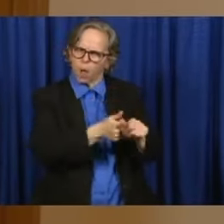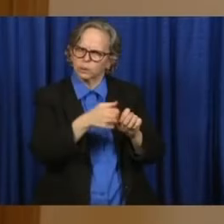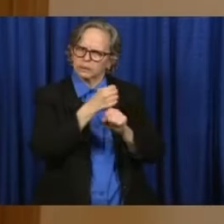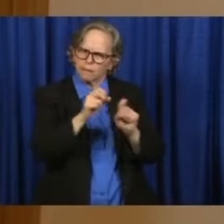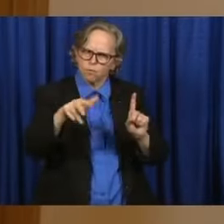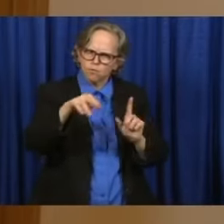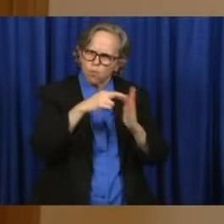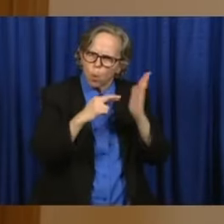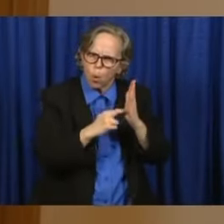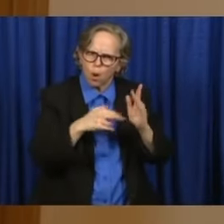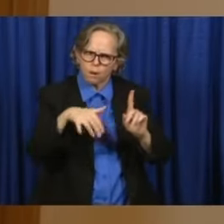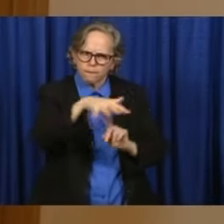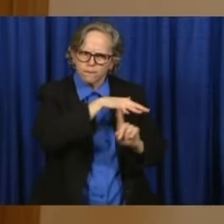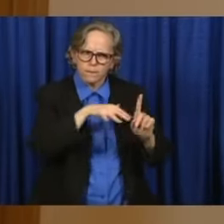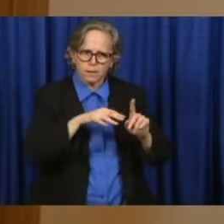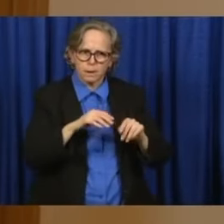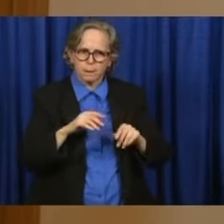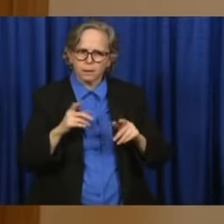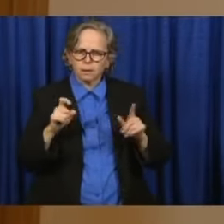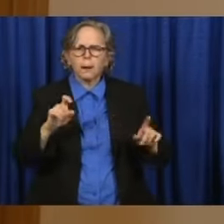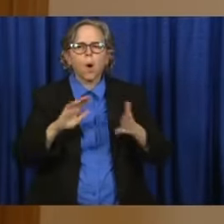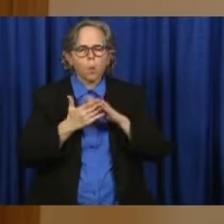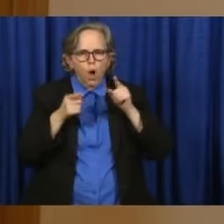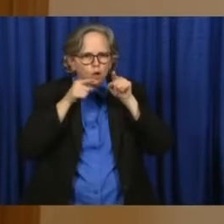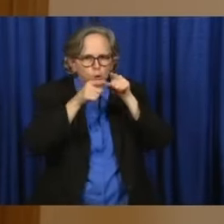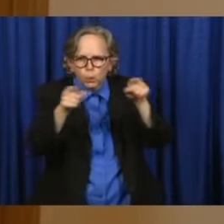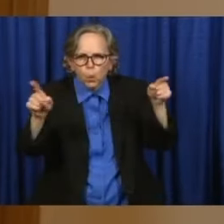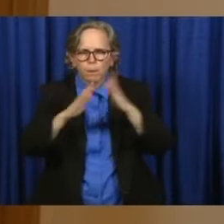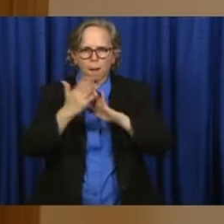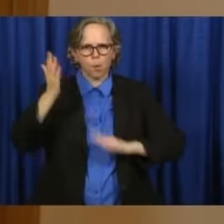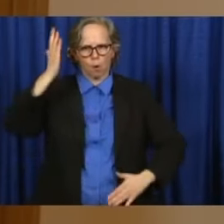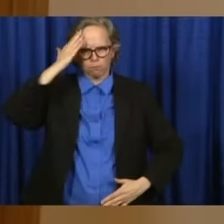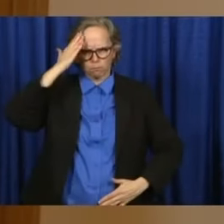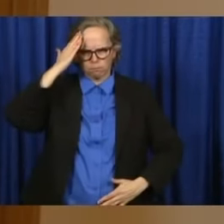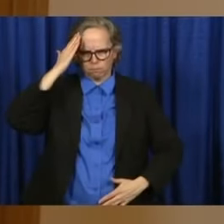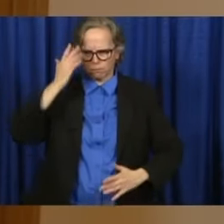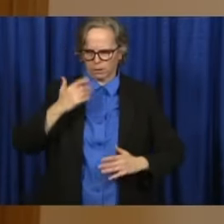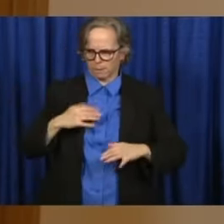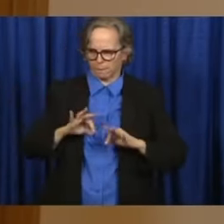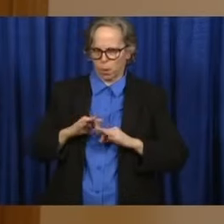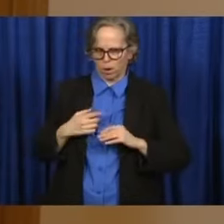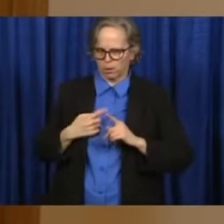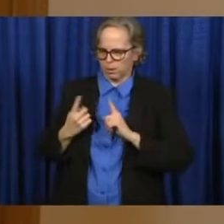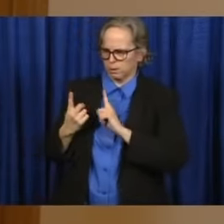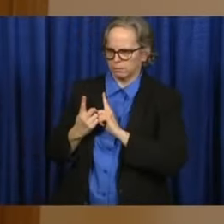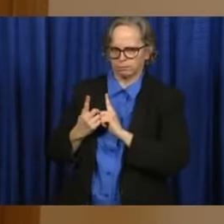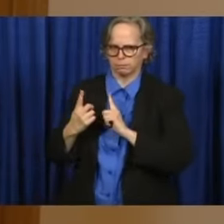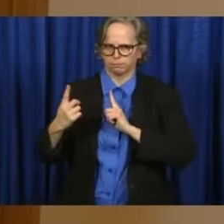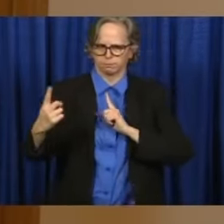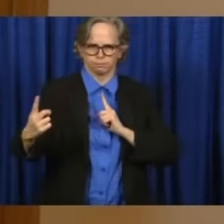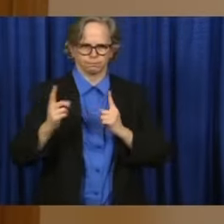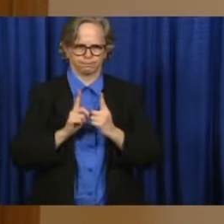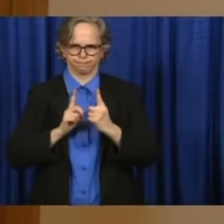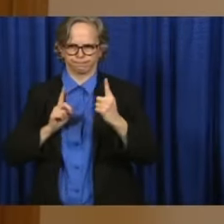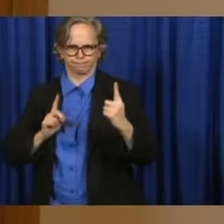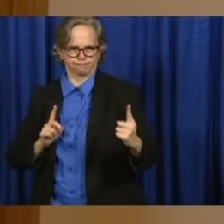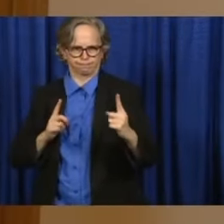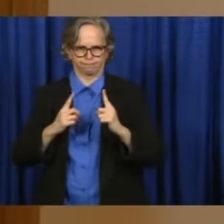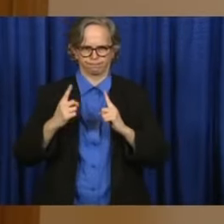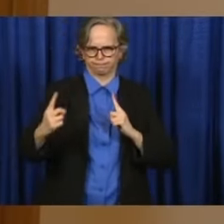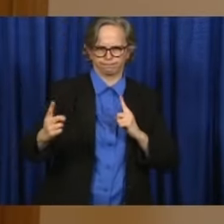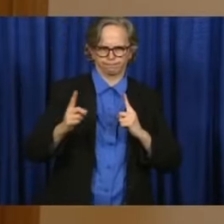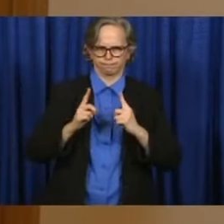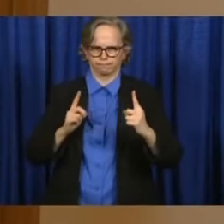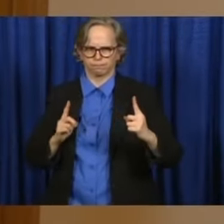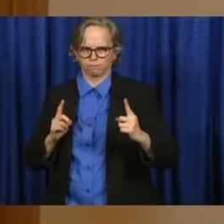of where we're at in a store and giving distance to the shoppers and people around us. We can do our best to save